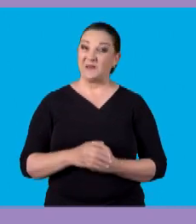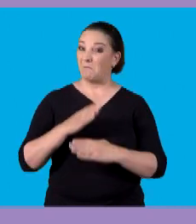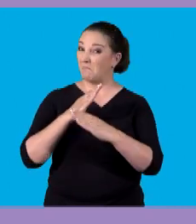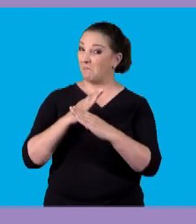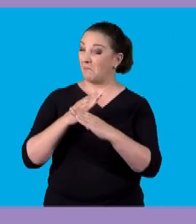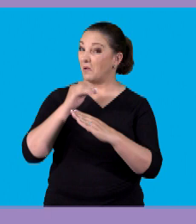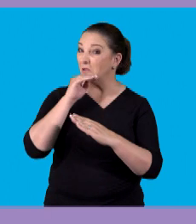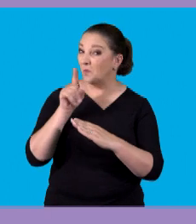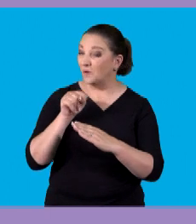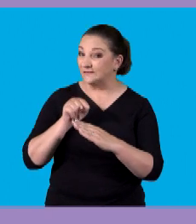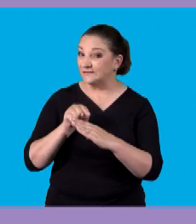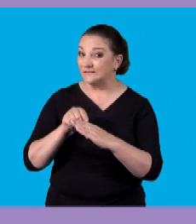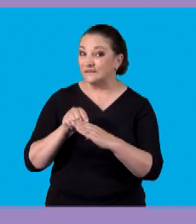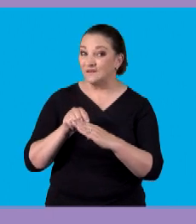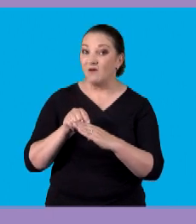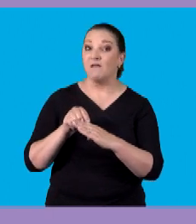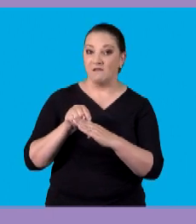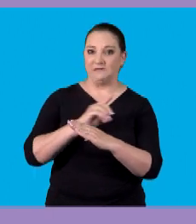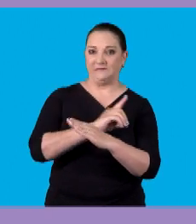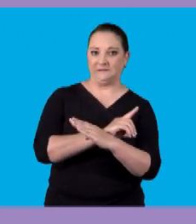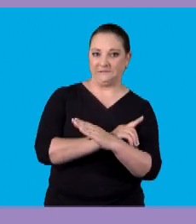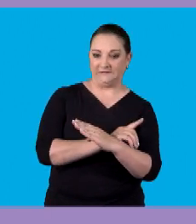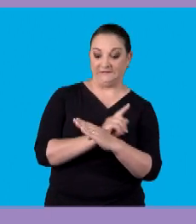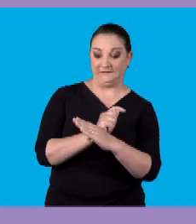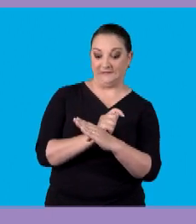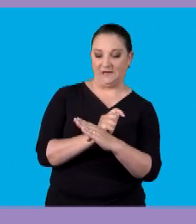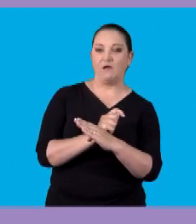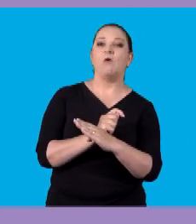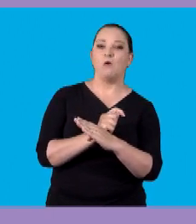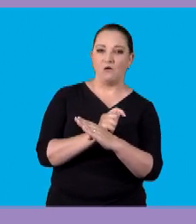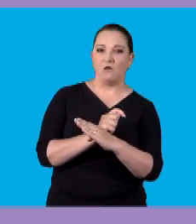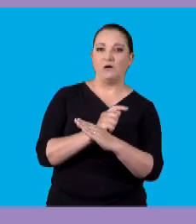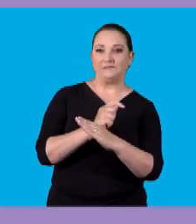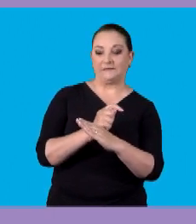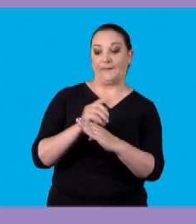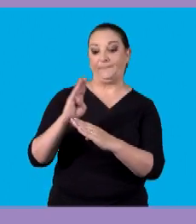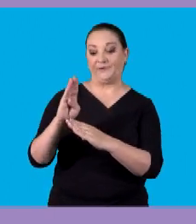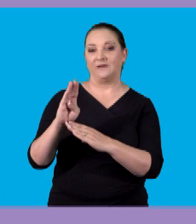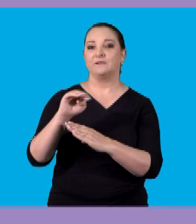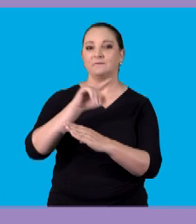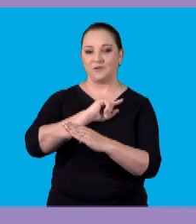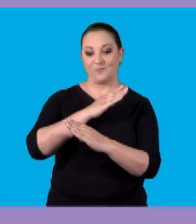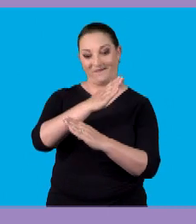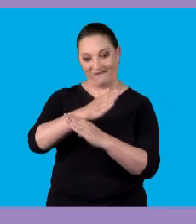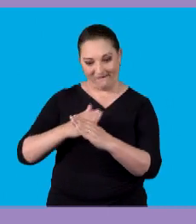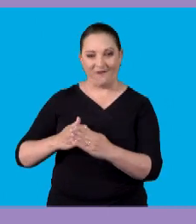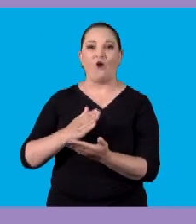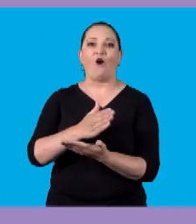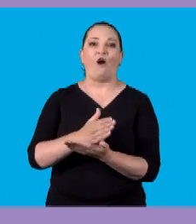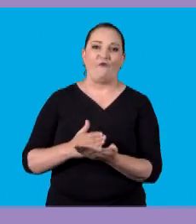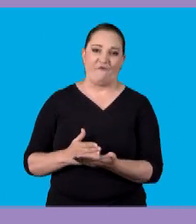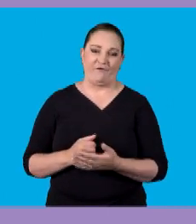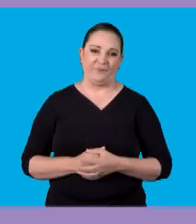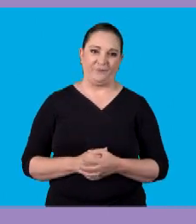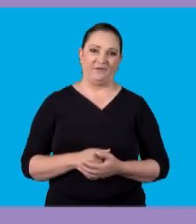each other. So what does this mean? It means that DT is equals to half of